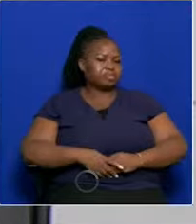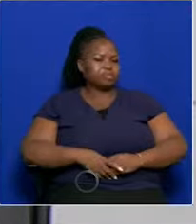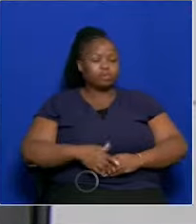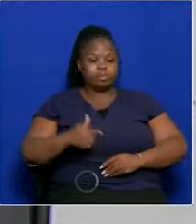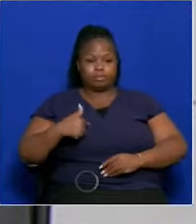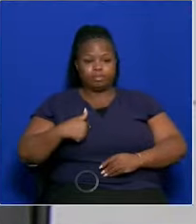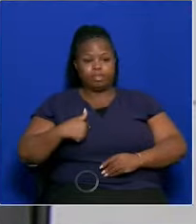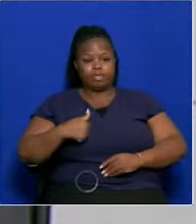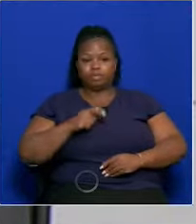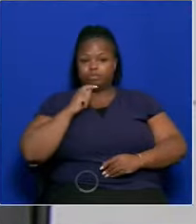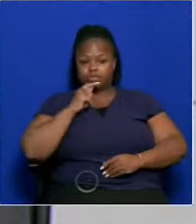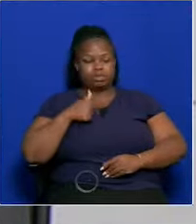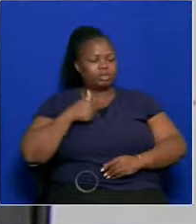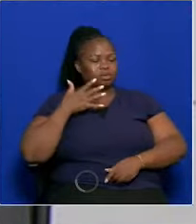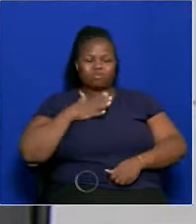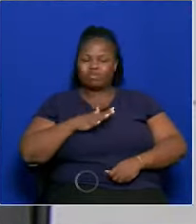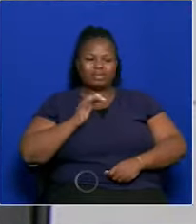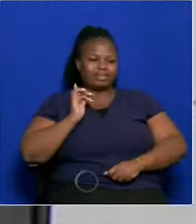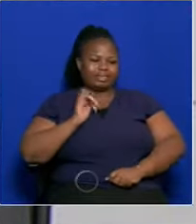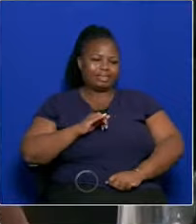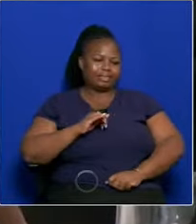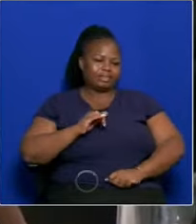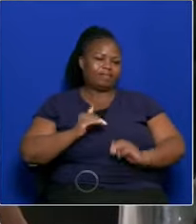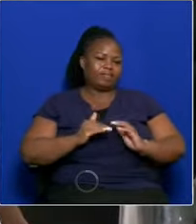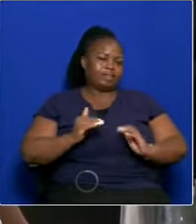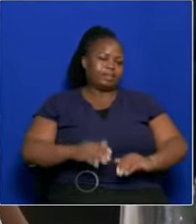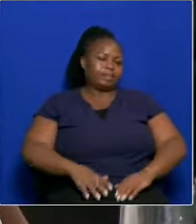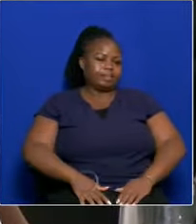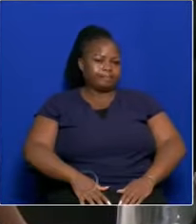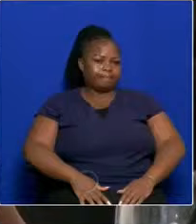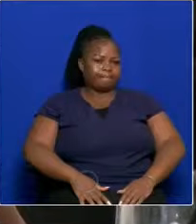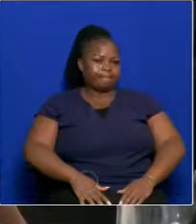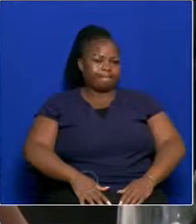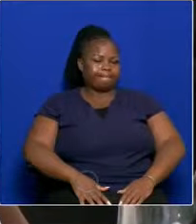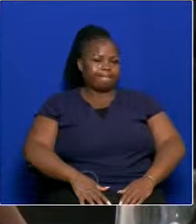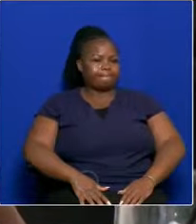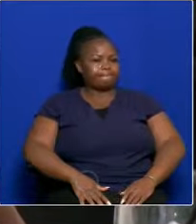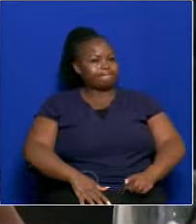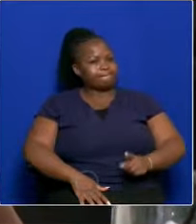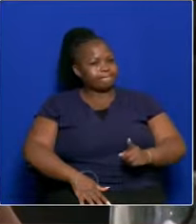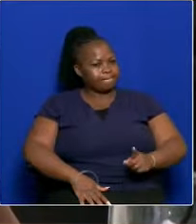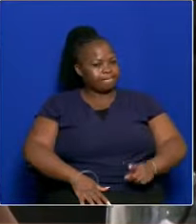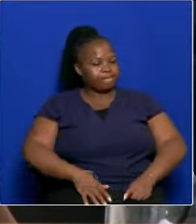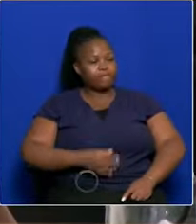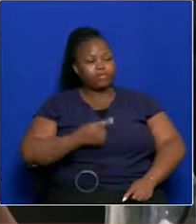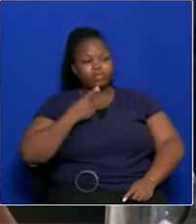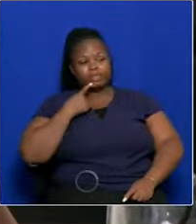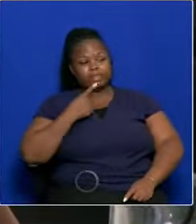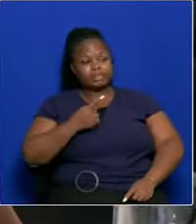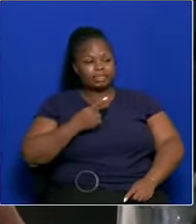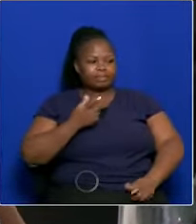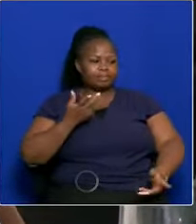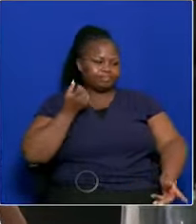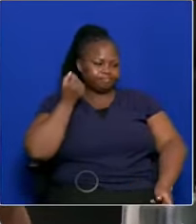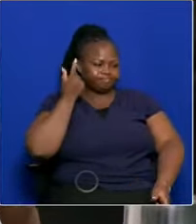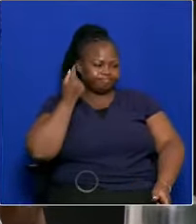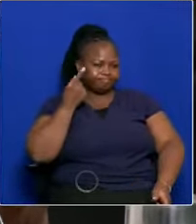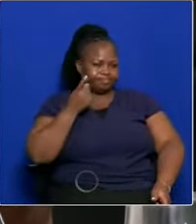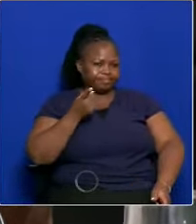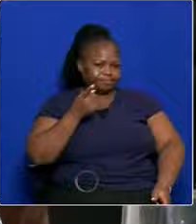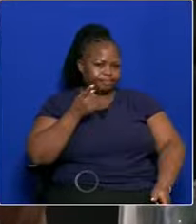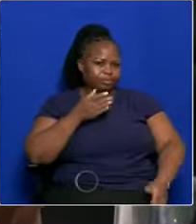go to that length. Okay, General, when you say that, I understand that in the line of your